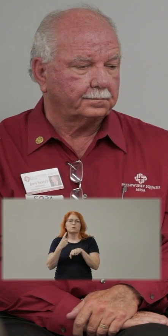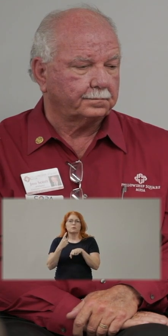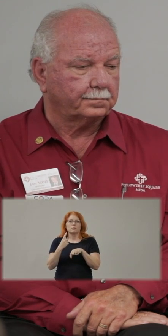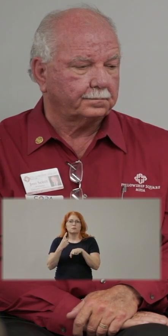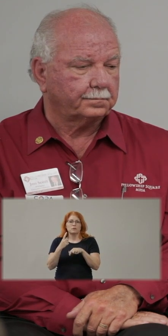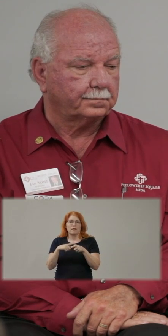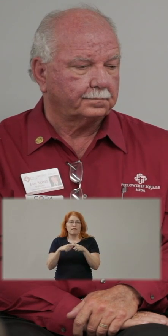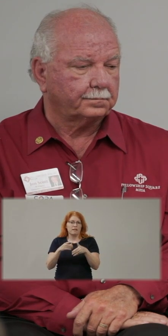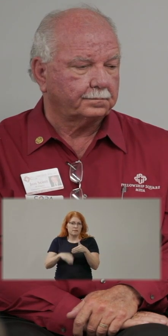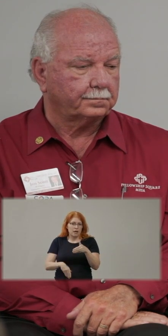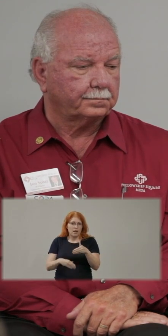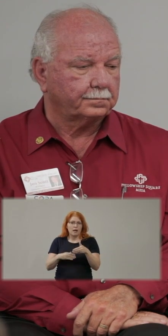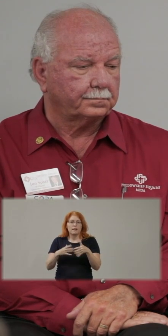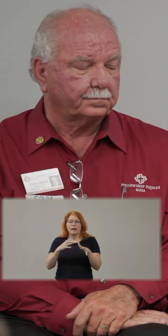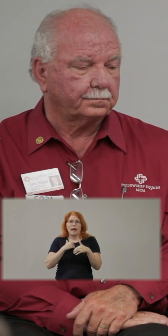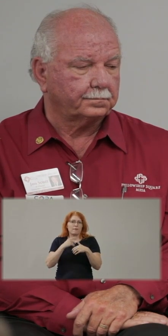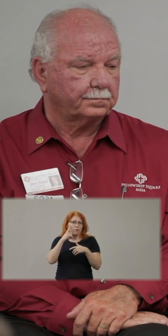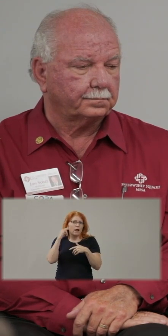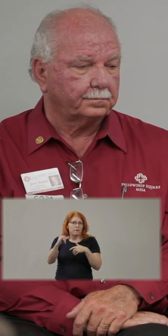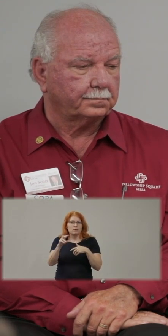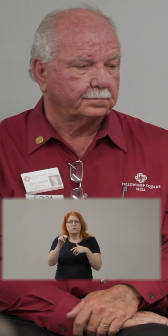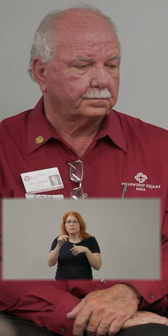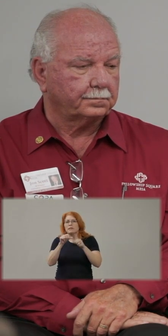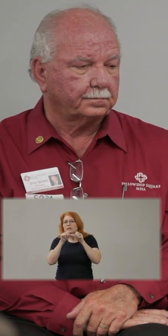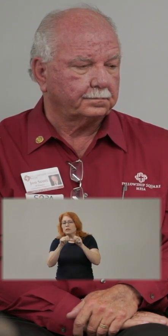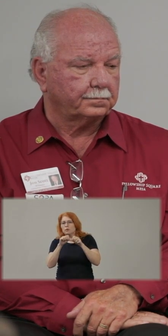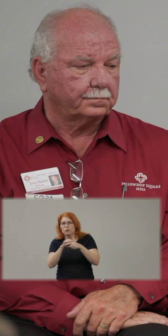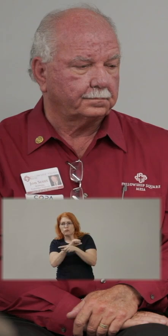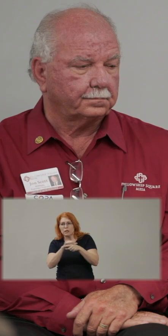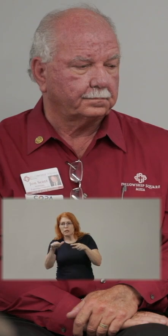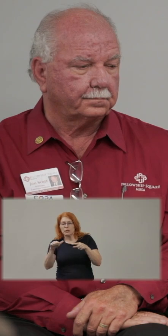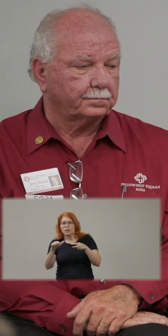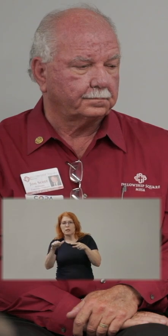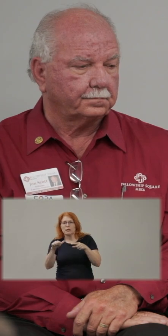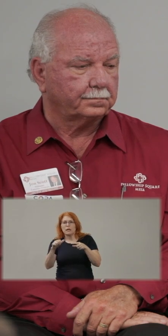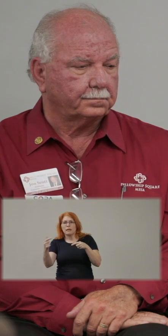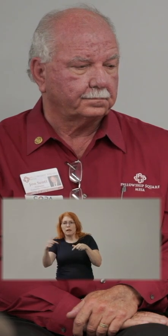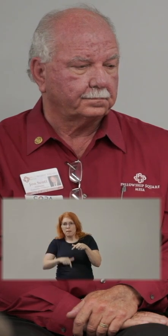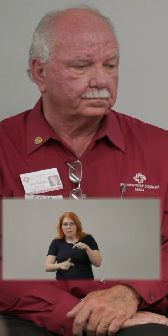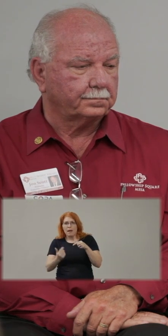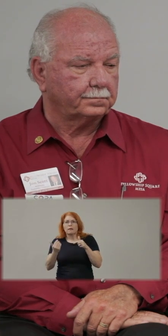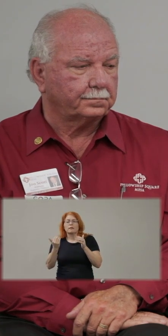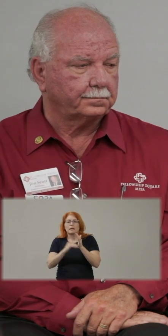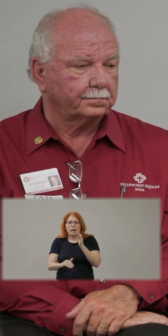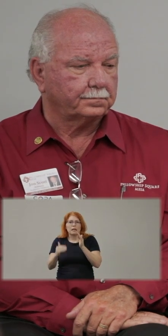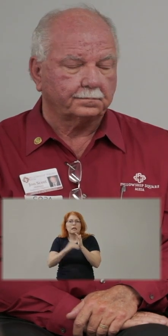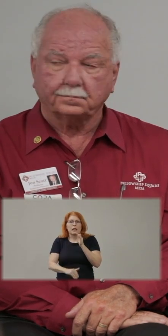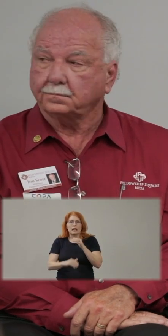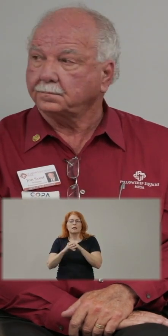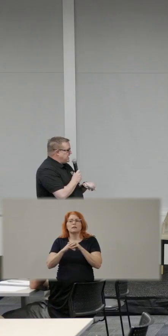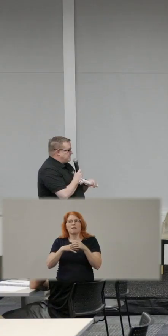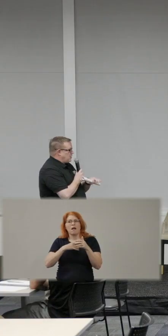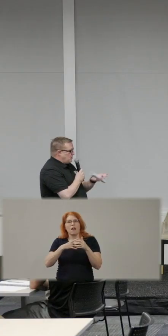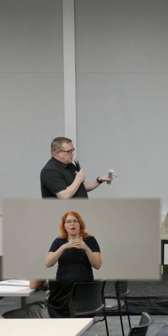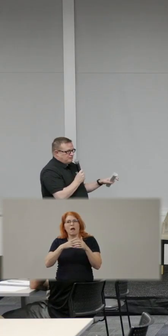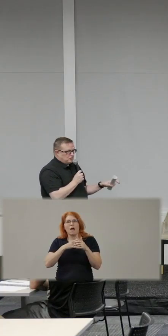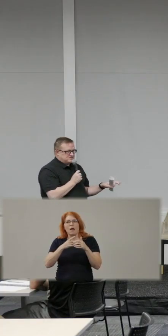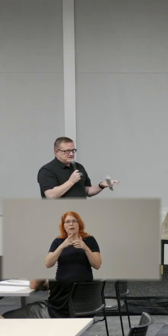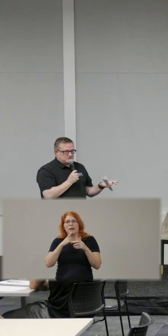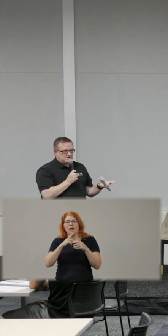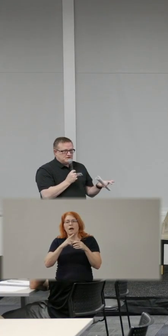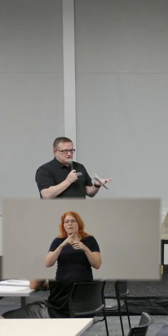they're done, they have it forever. It's continuing that training and coming back again and again. Yeah, I like that a lot because we have